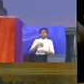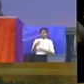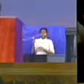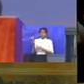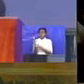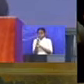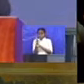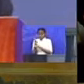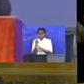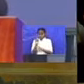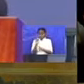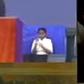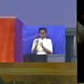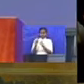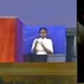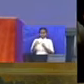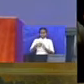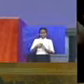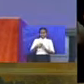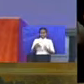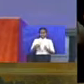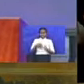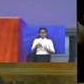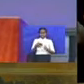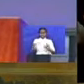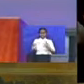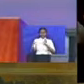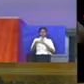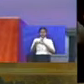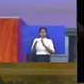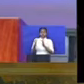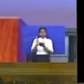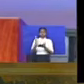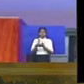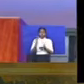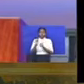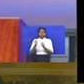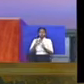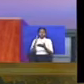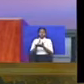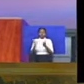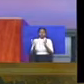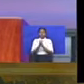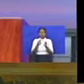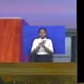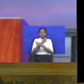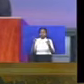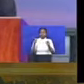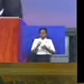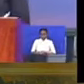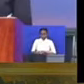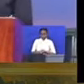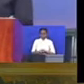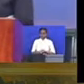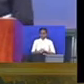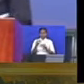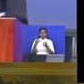landing exactly where I felt I want to come and share these things with you. So, what are the challenges we